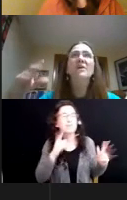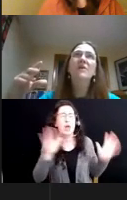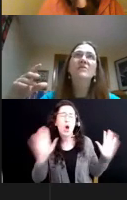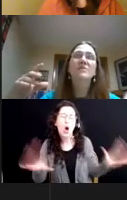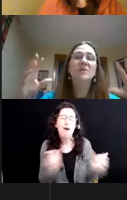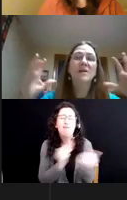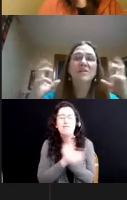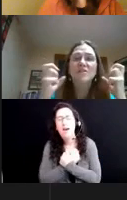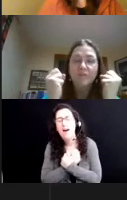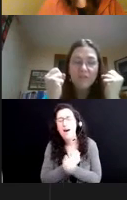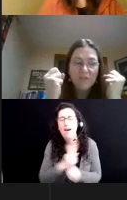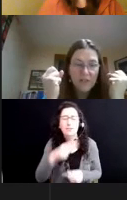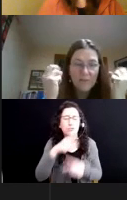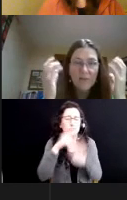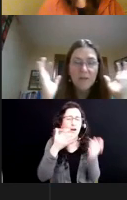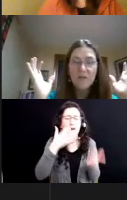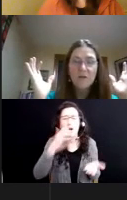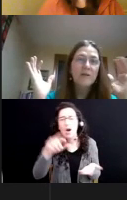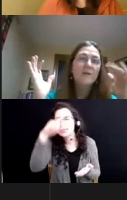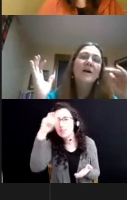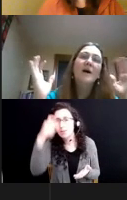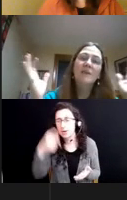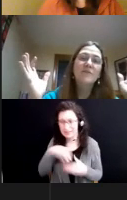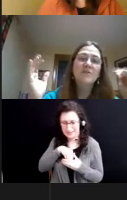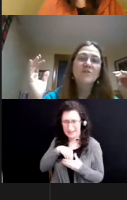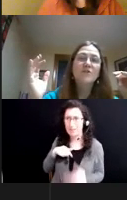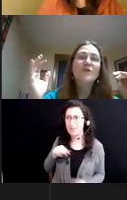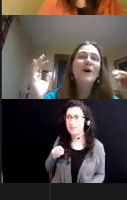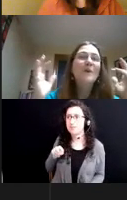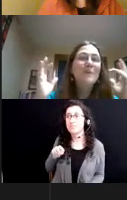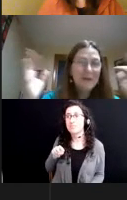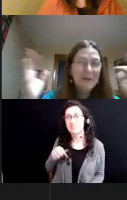these drier, hotter summers. And I just cringe inside. I'm like, great. I love the